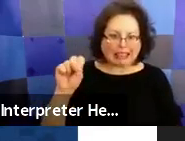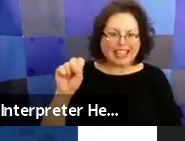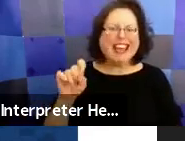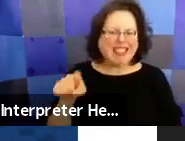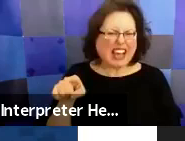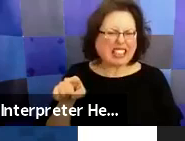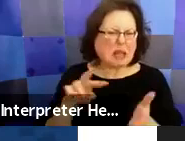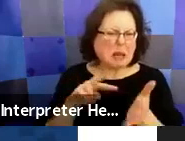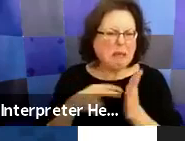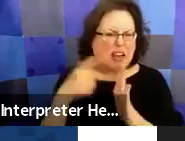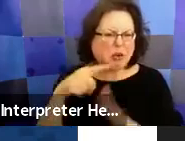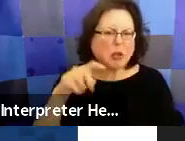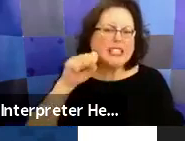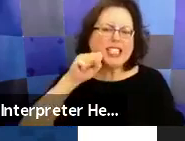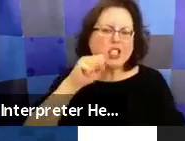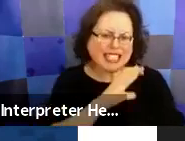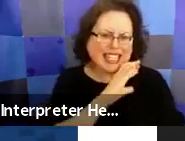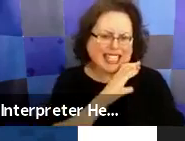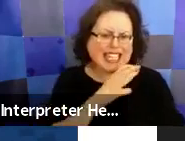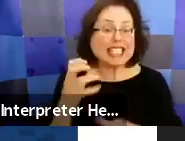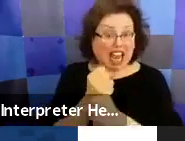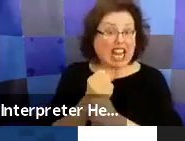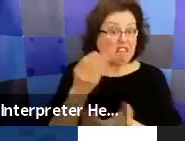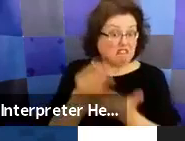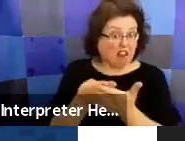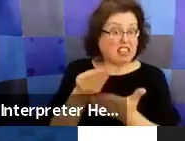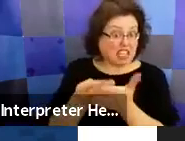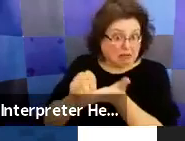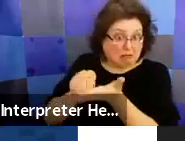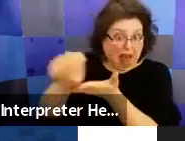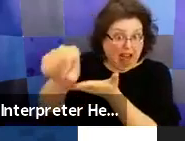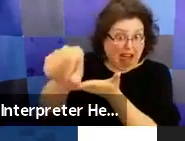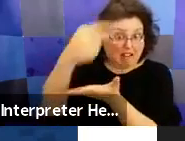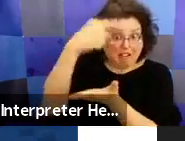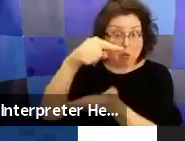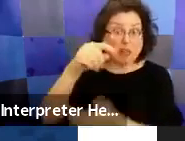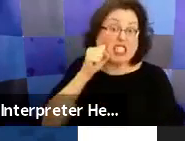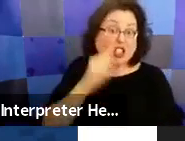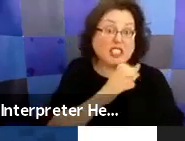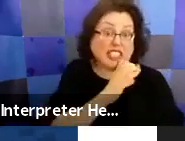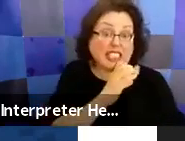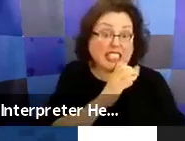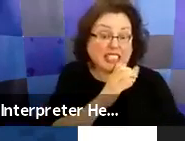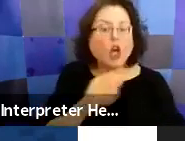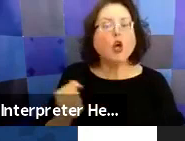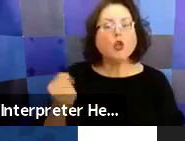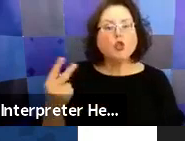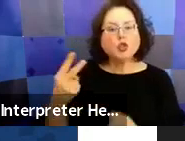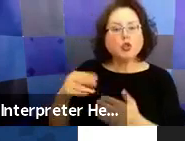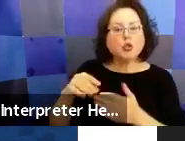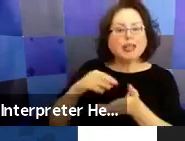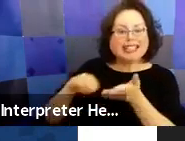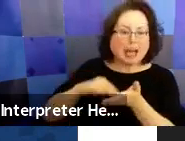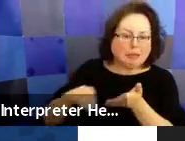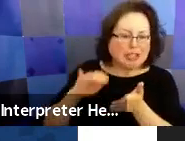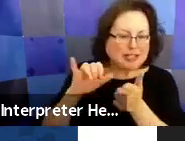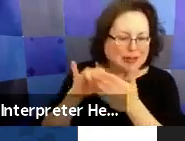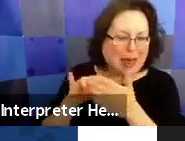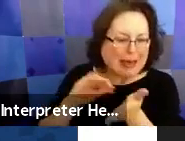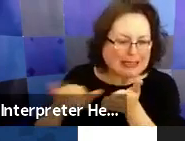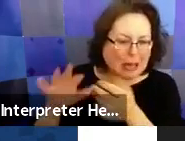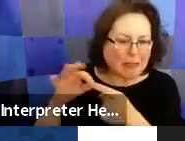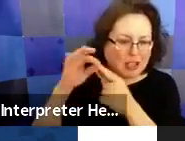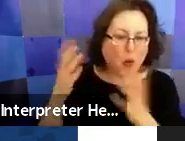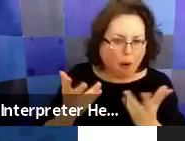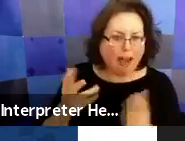that's receiving funding specifically for seniors. Two exemptions to the exemptions. So